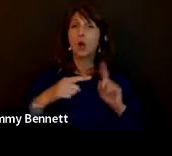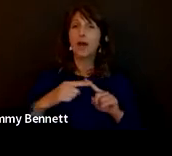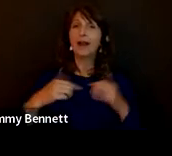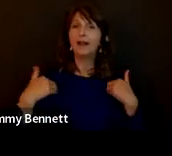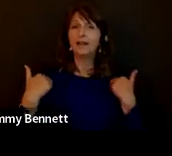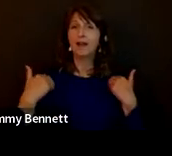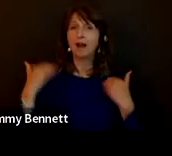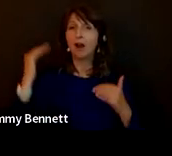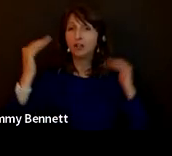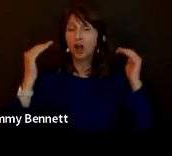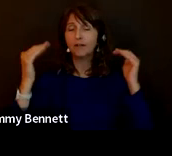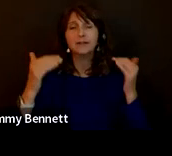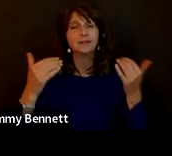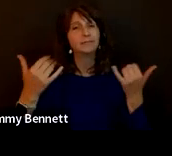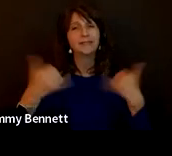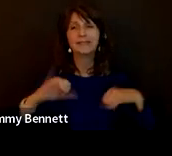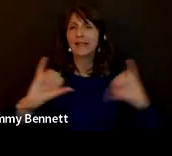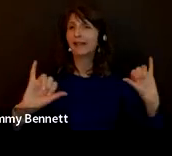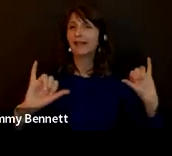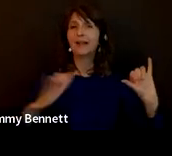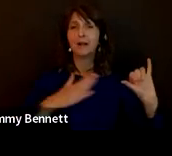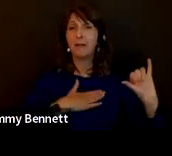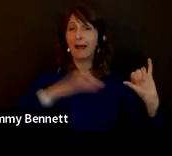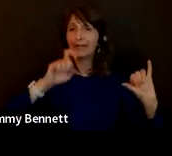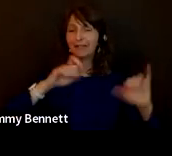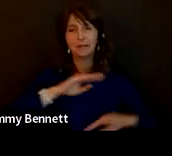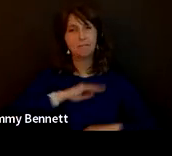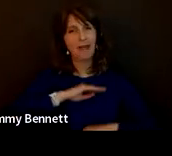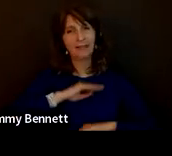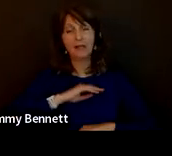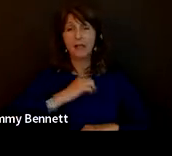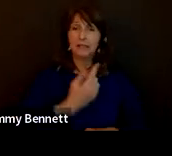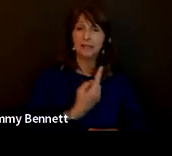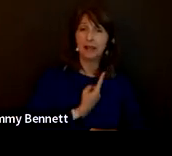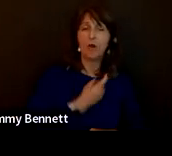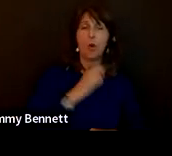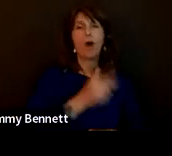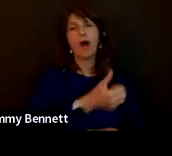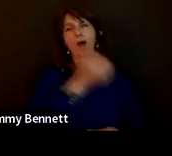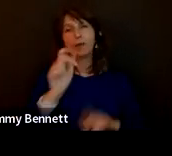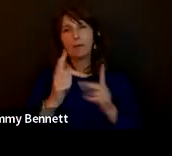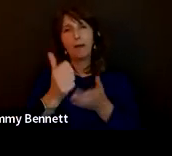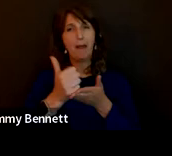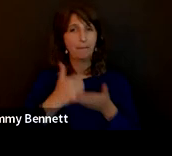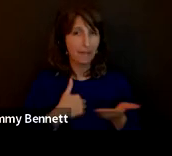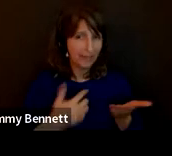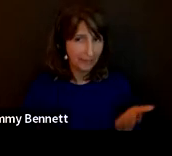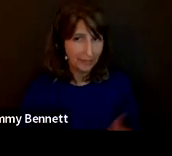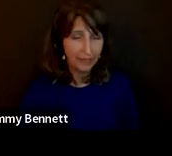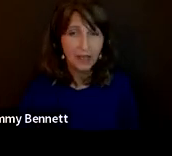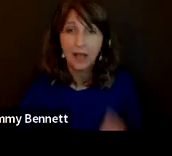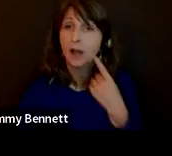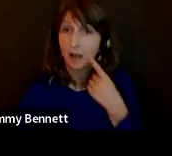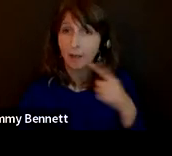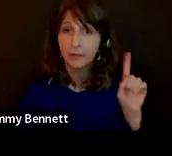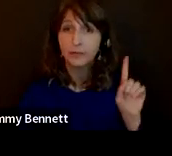it by myself or someone else helped me with it. And I see what I've been able to accomplish as a result of that. And it is a sobering thought